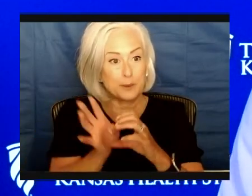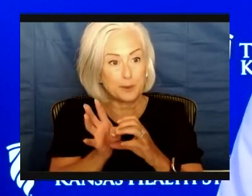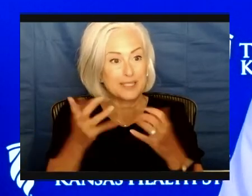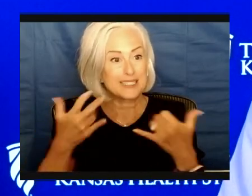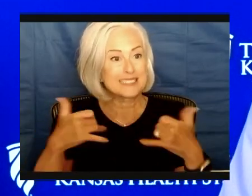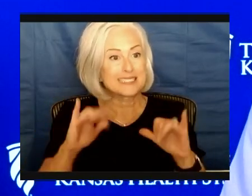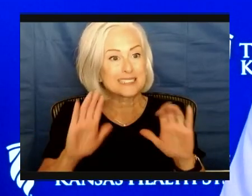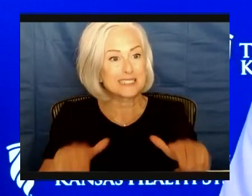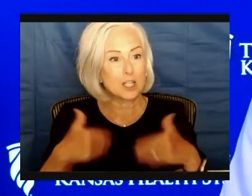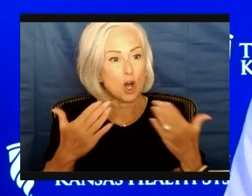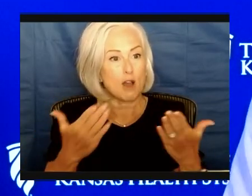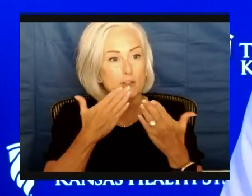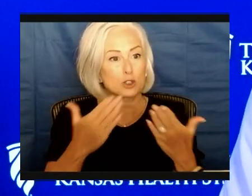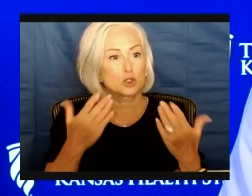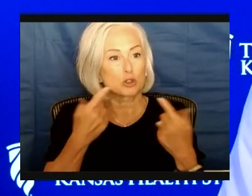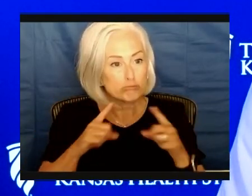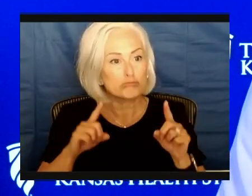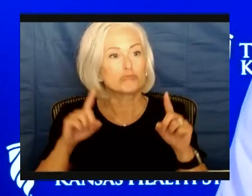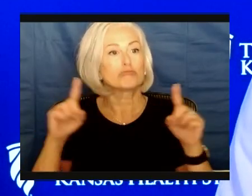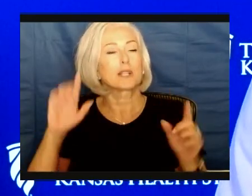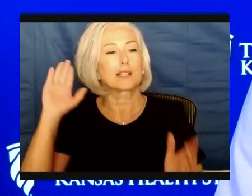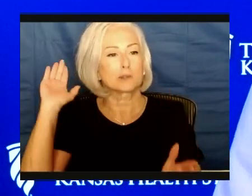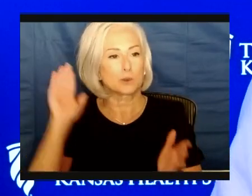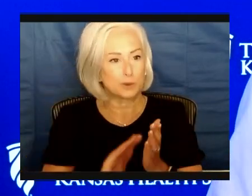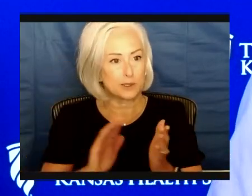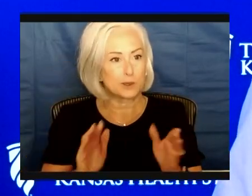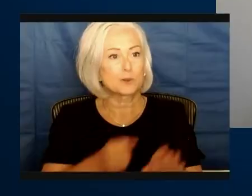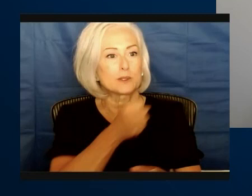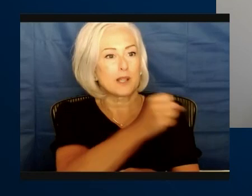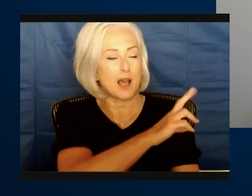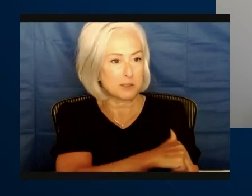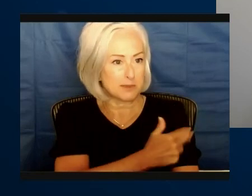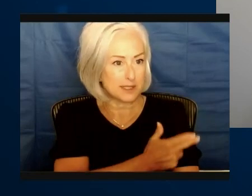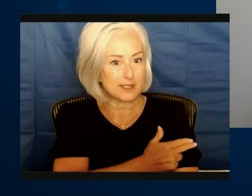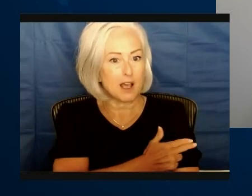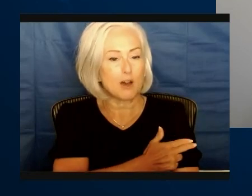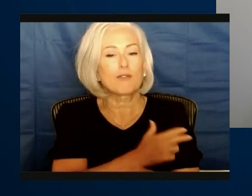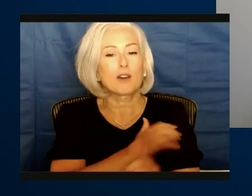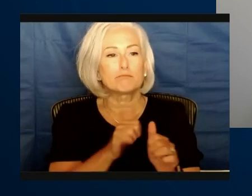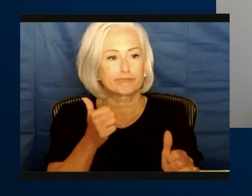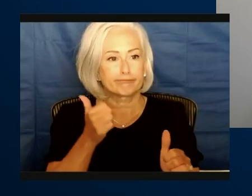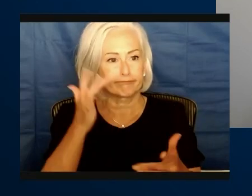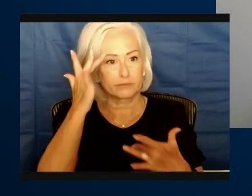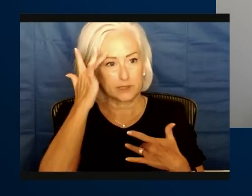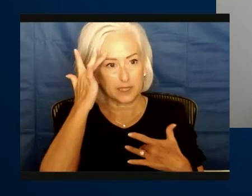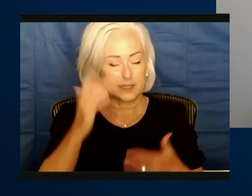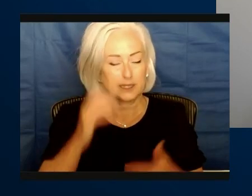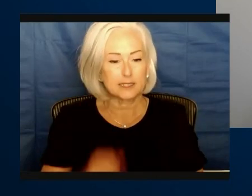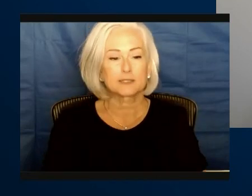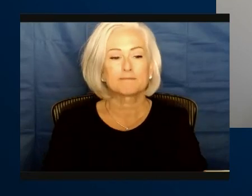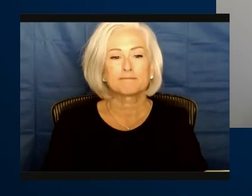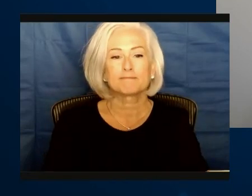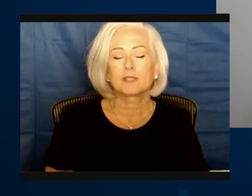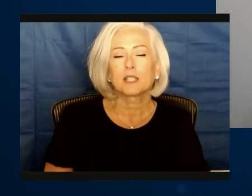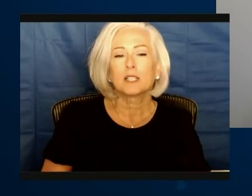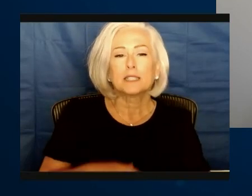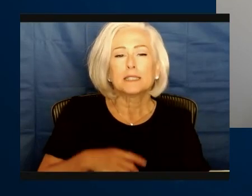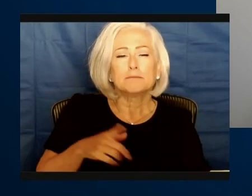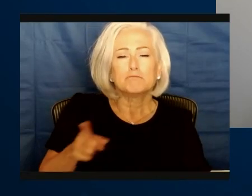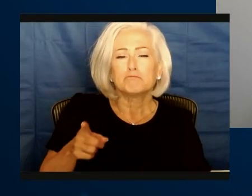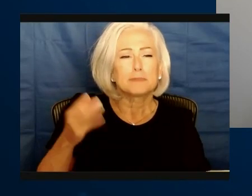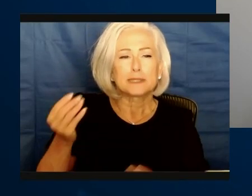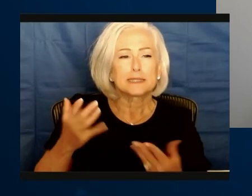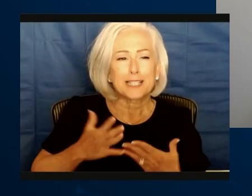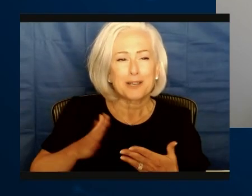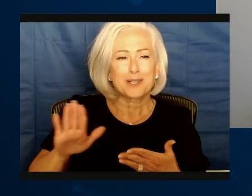efficacy against and reduction in hospitalization and severe disease. I'm going to posit a theory. I want you to be critical of my theory or thought, or you can be supportive of